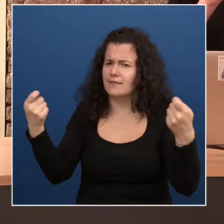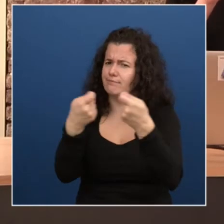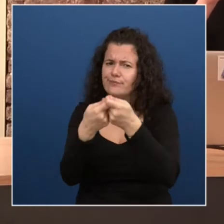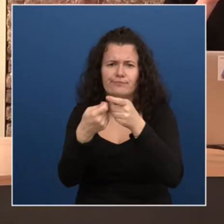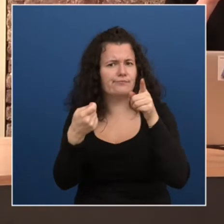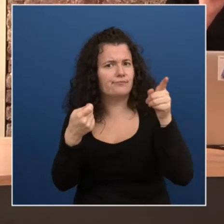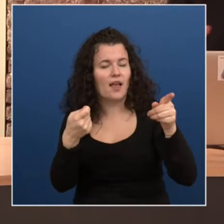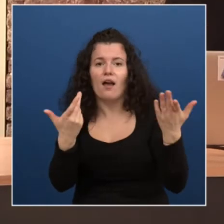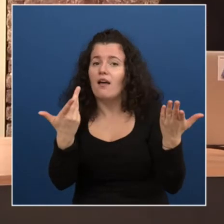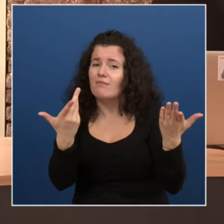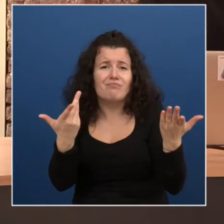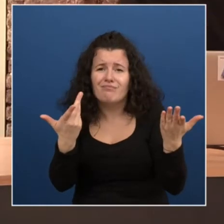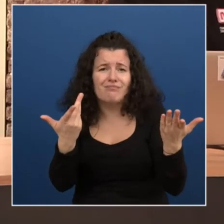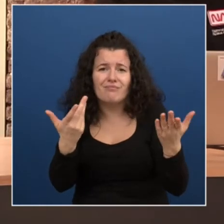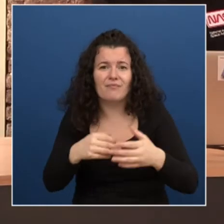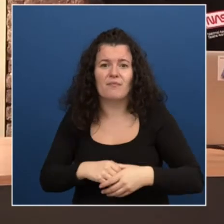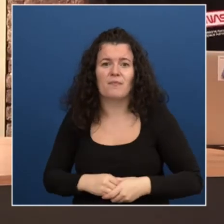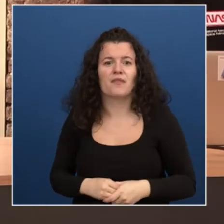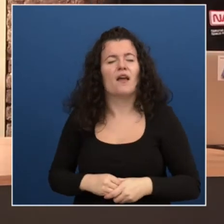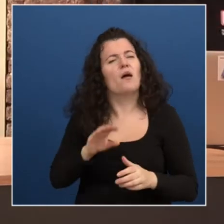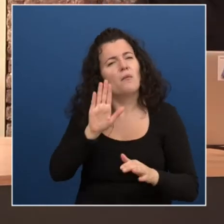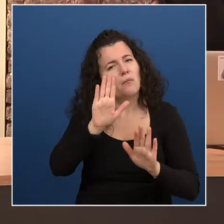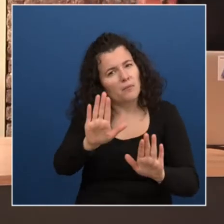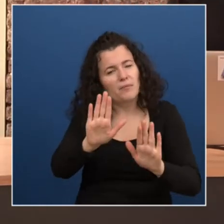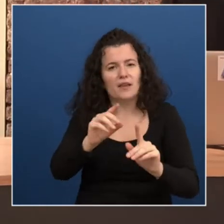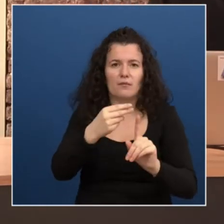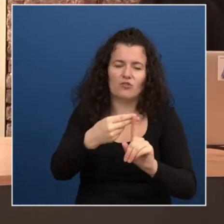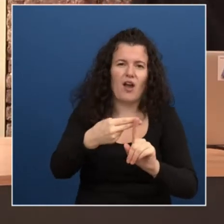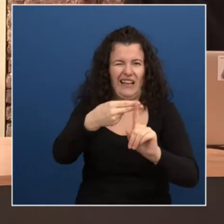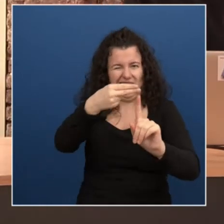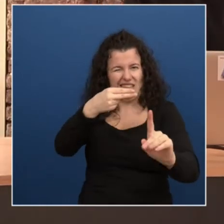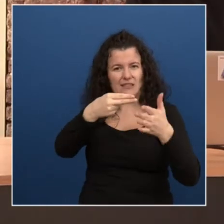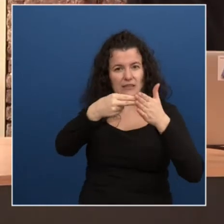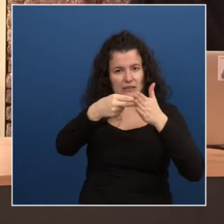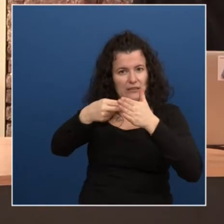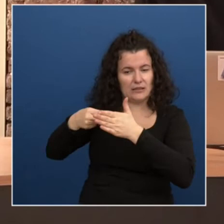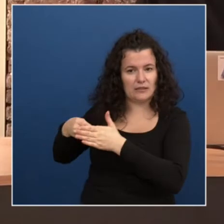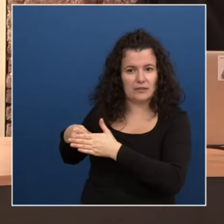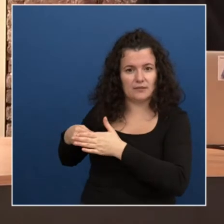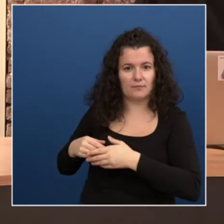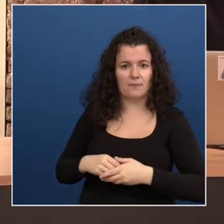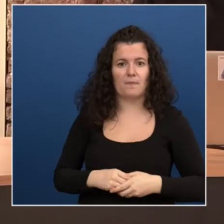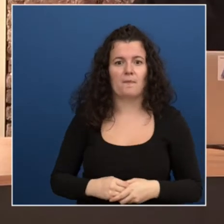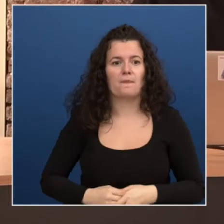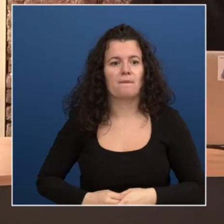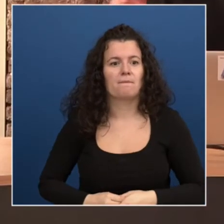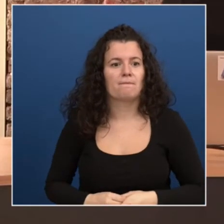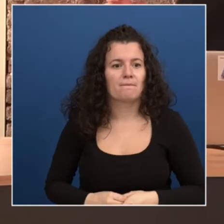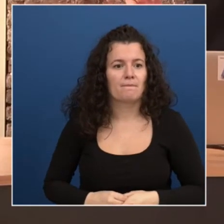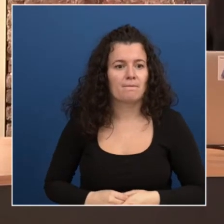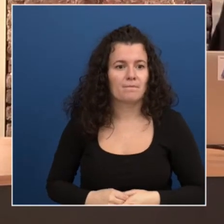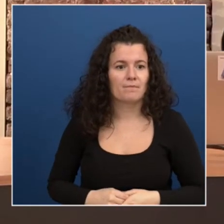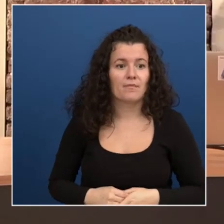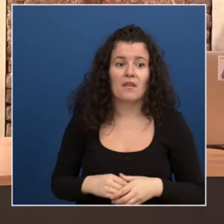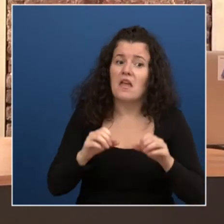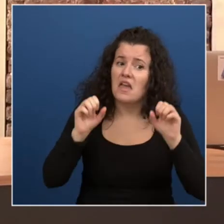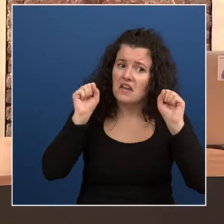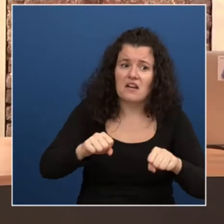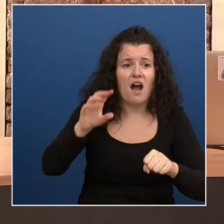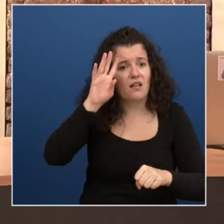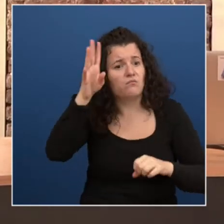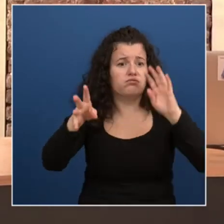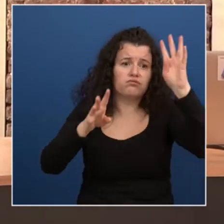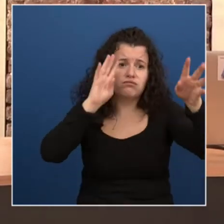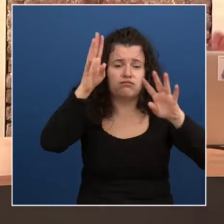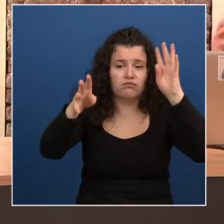Sucking out your thumb, it's a kind of Dutch abbreviation for just imagine on the go. For example, Jeff is a famous cook on the